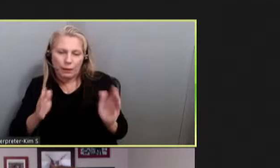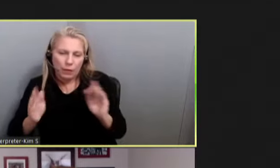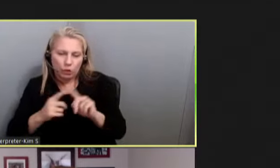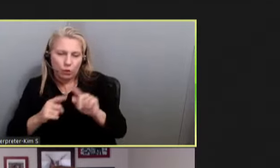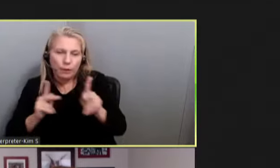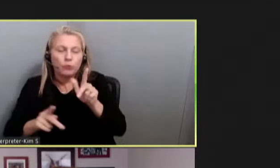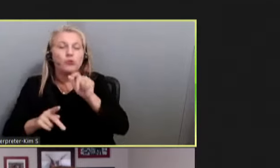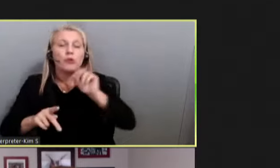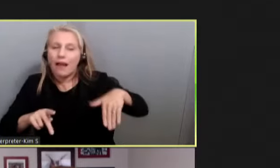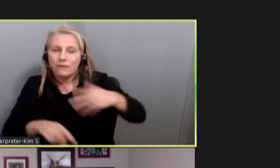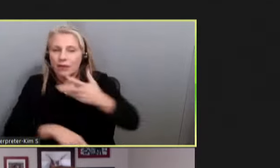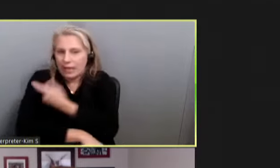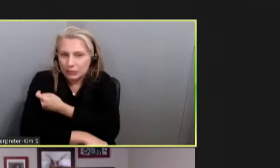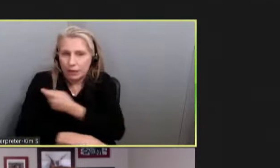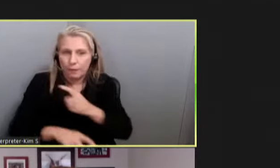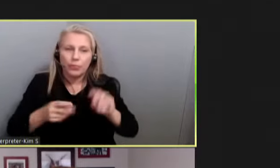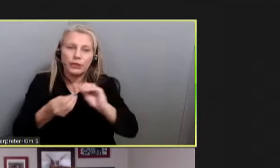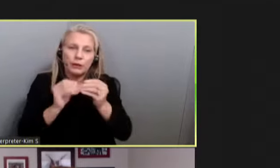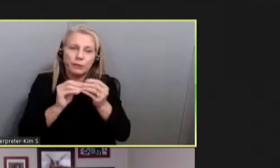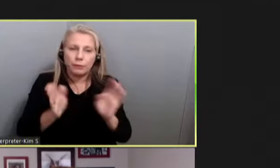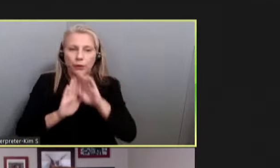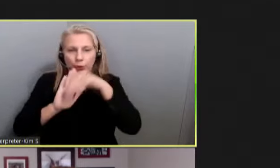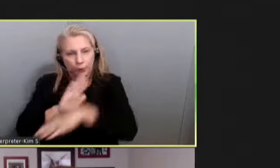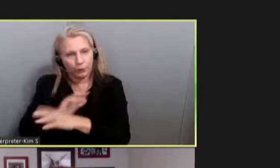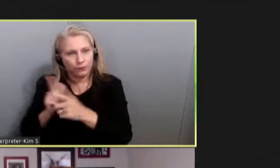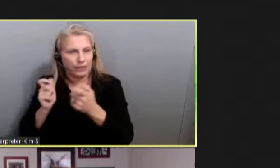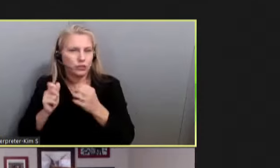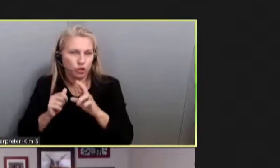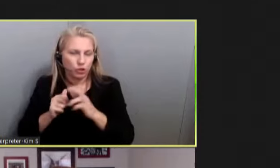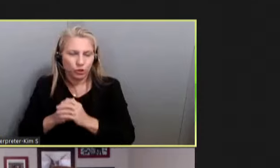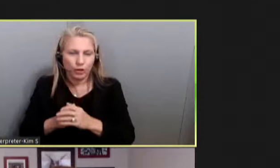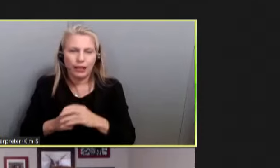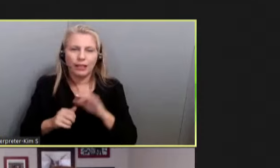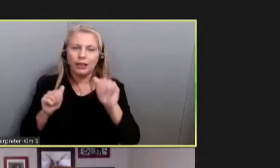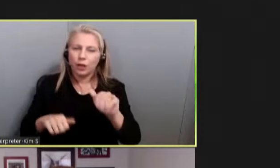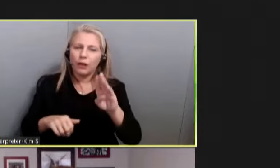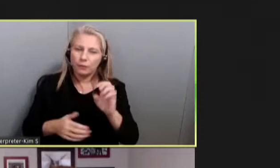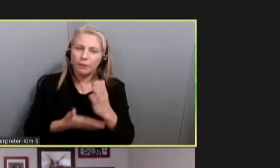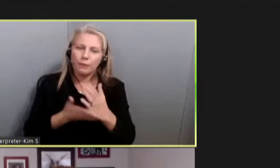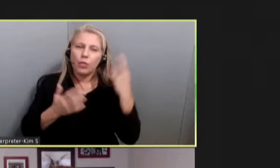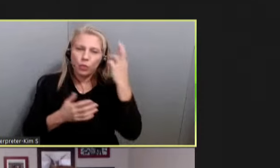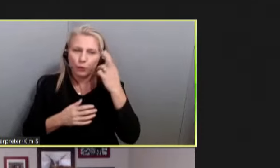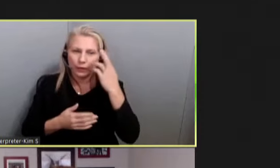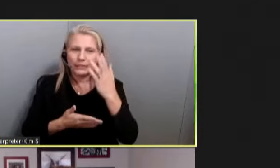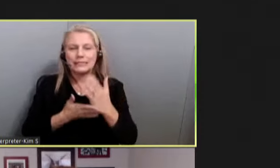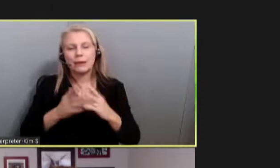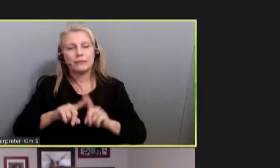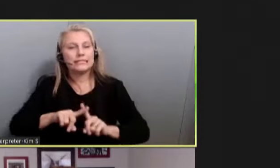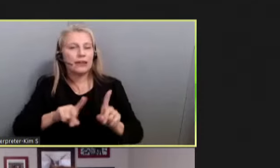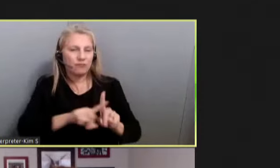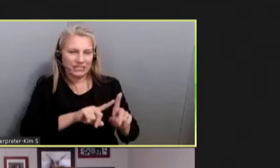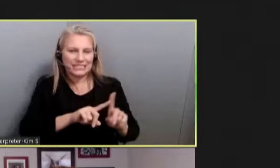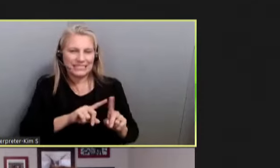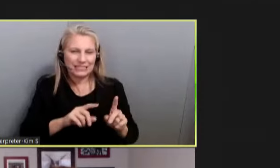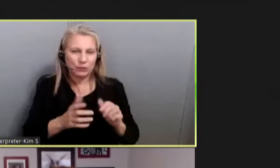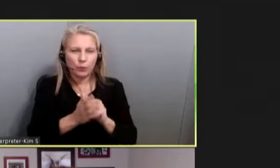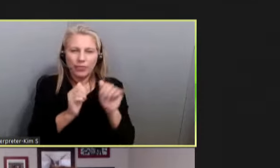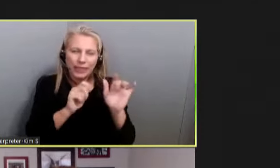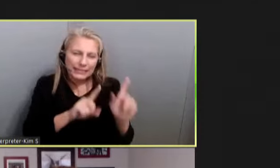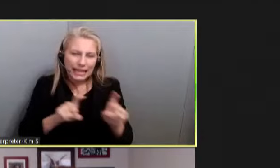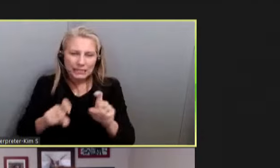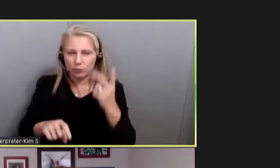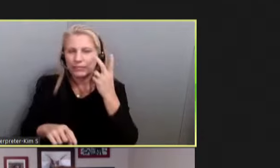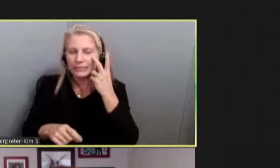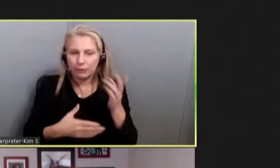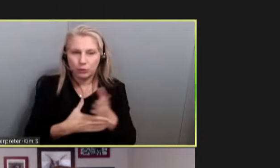vaccinated, but those numbers might drop off more quickly. And so that could be part of the reason that there are some differences in testing that we are